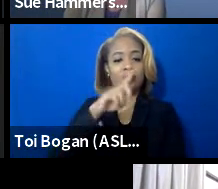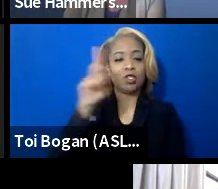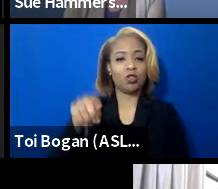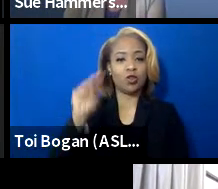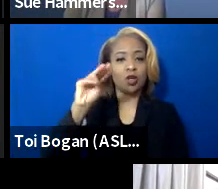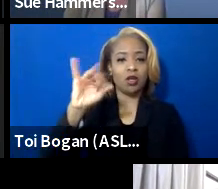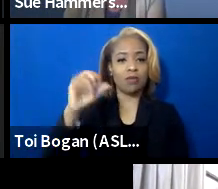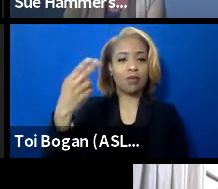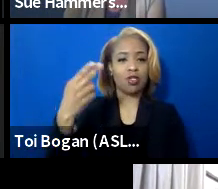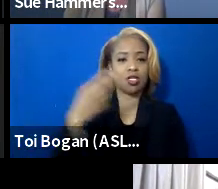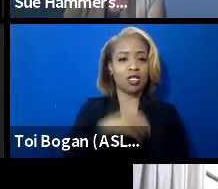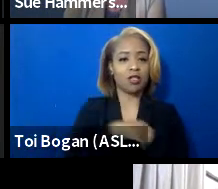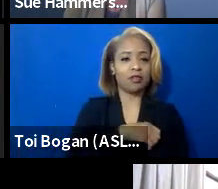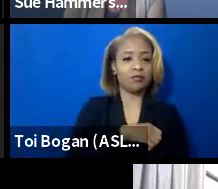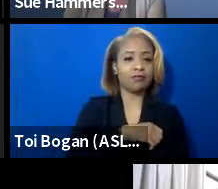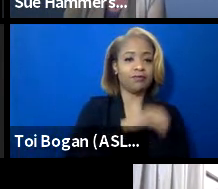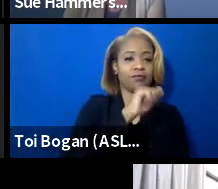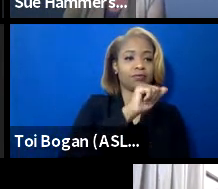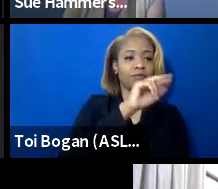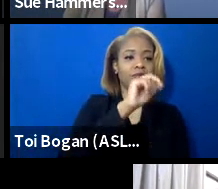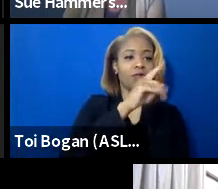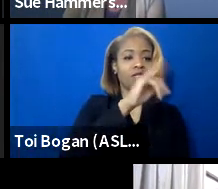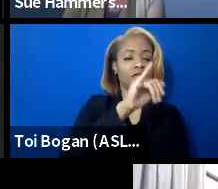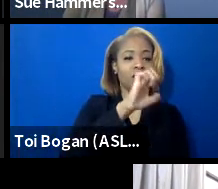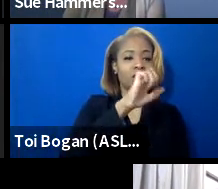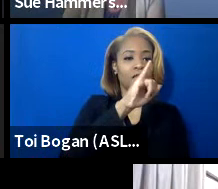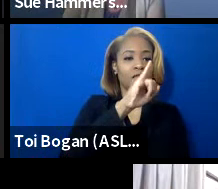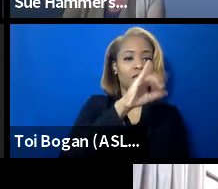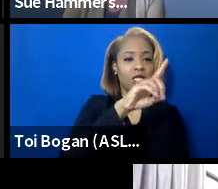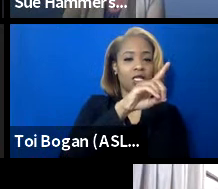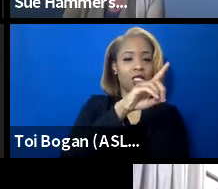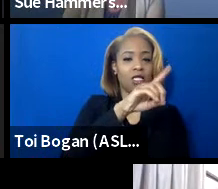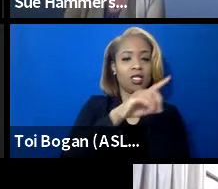Michigan. Anthony Eade.